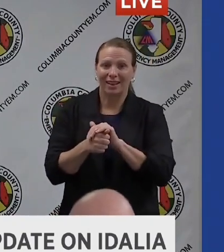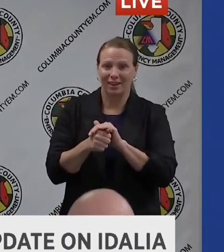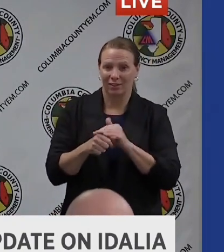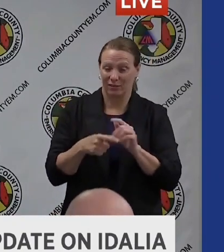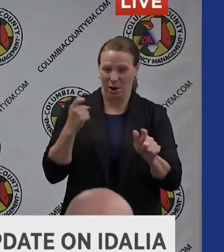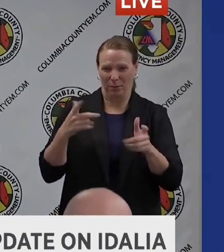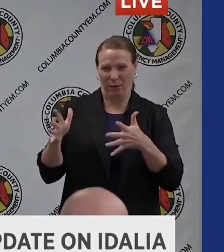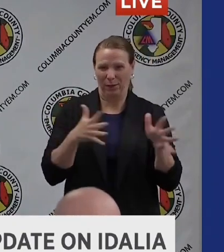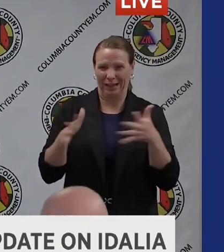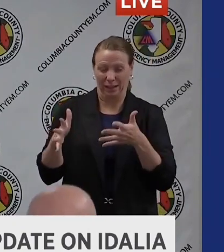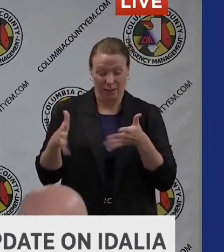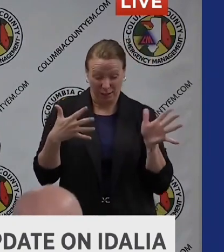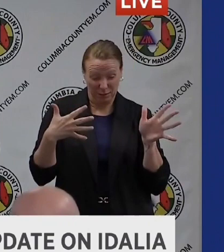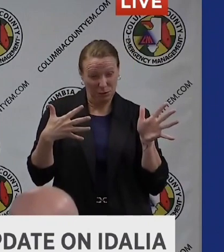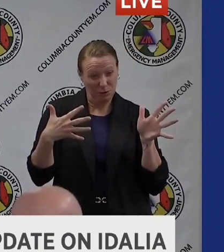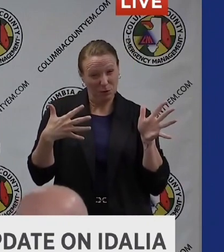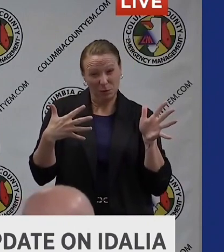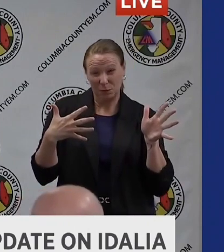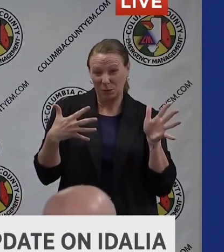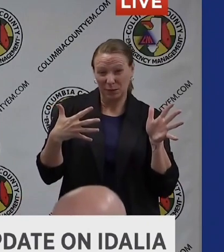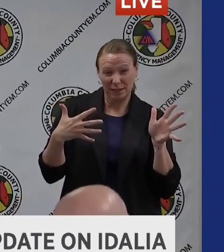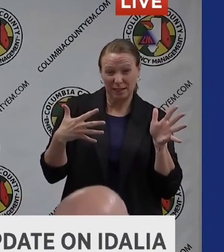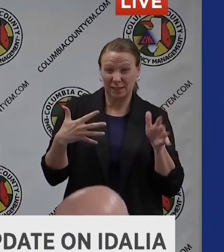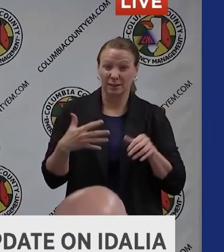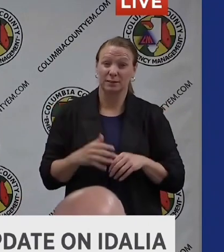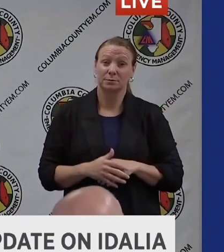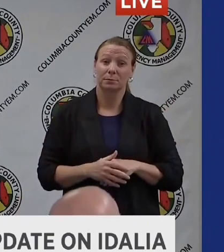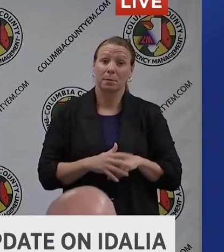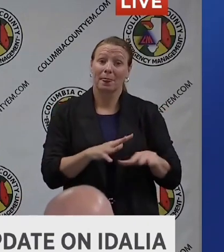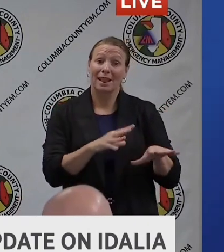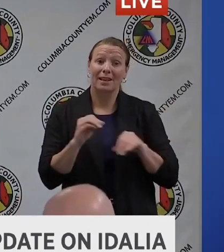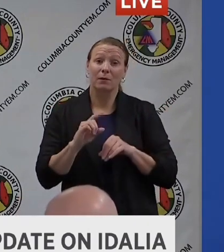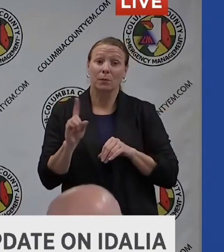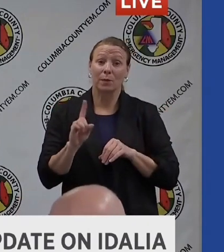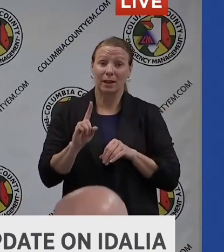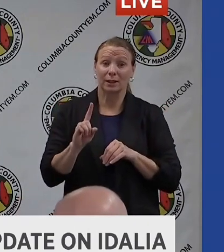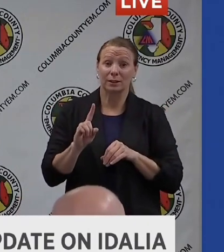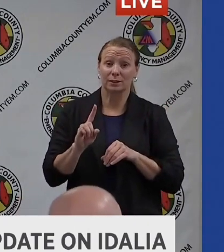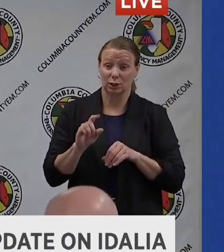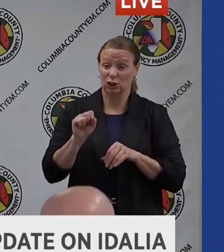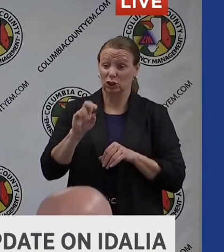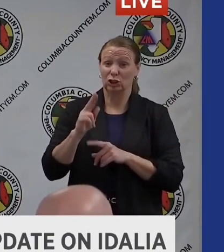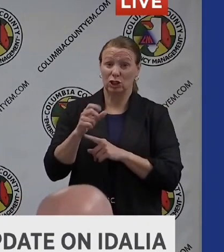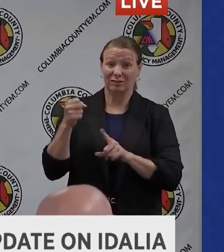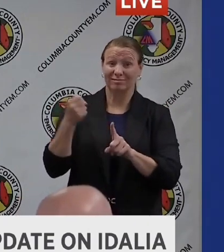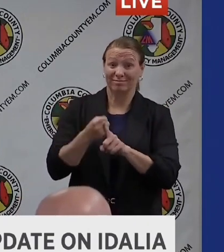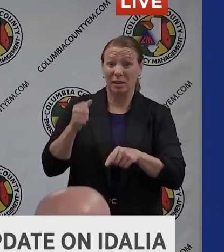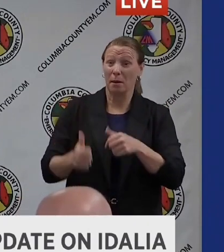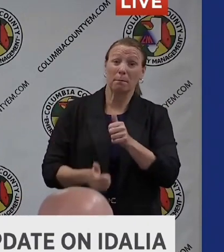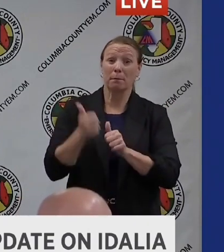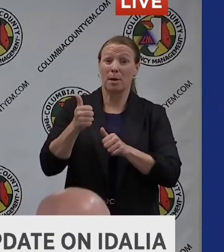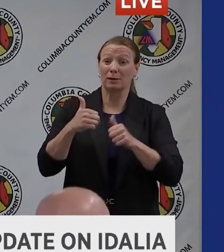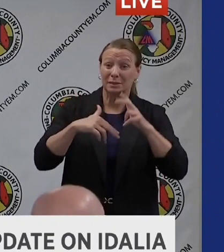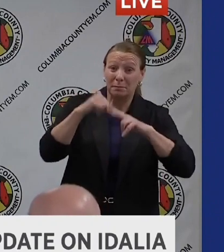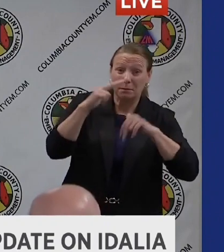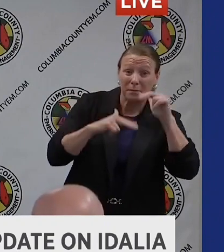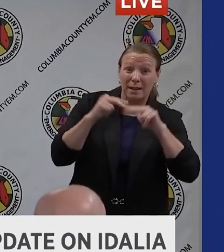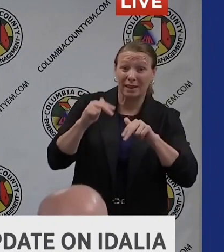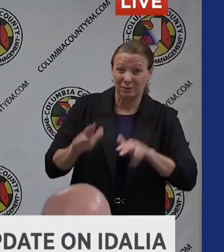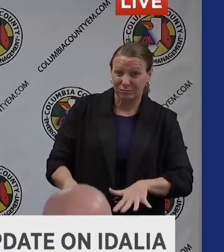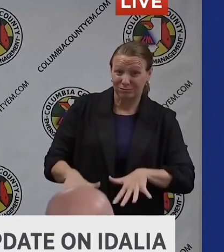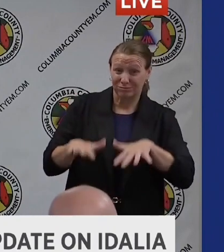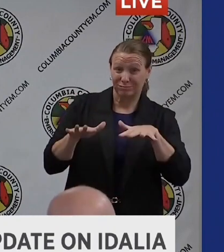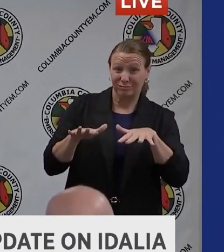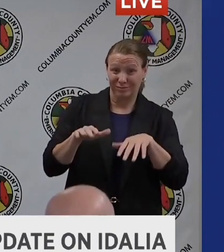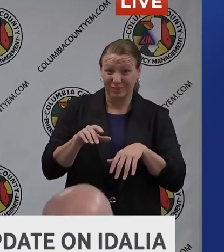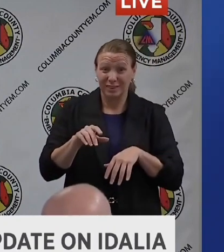Florida, if you get away from where the surge is going to hit, most of the structures that we have, particularly things that have been built in the last 20, 30 years,